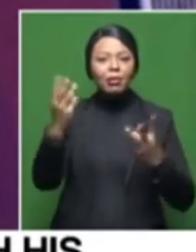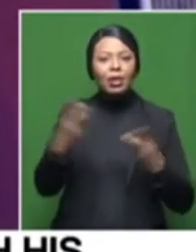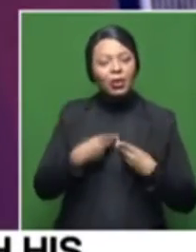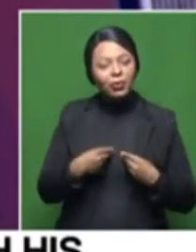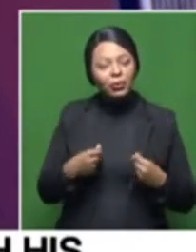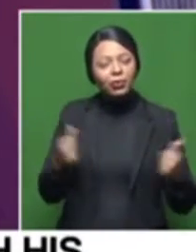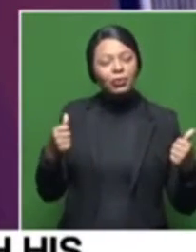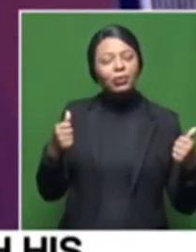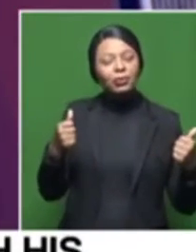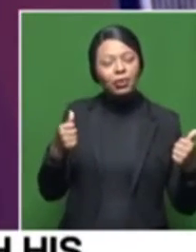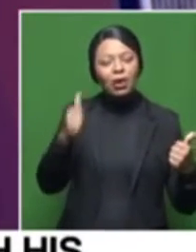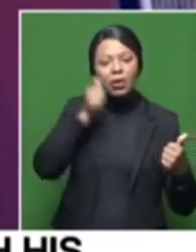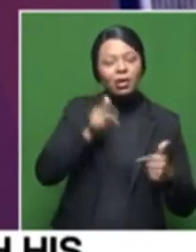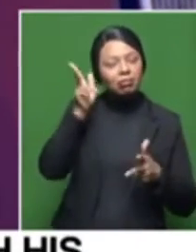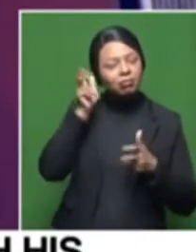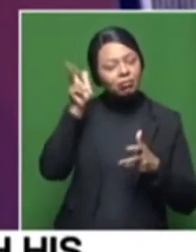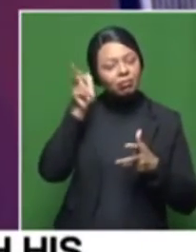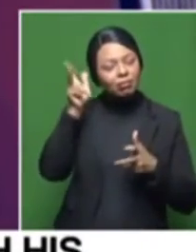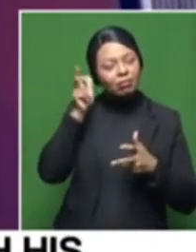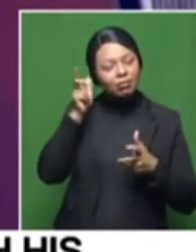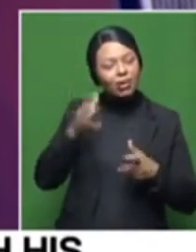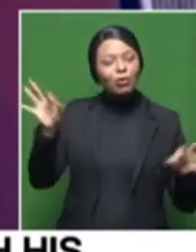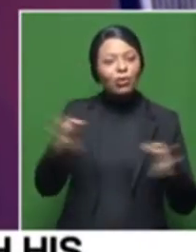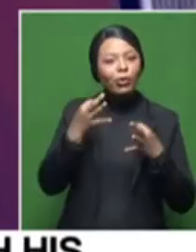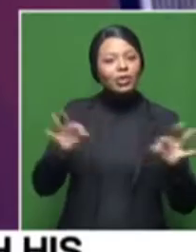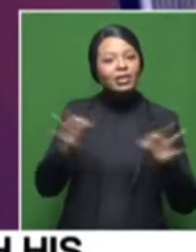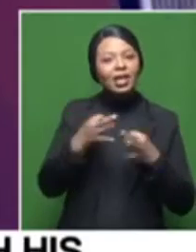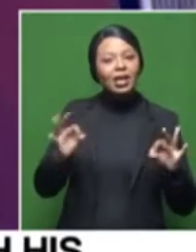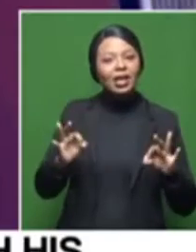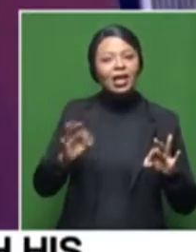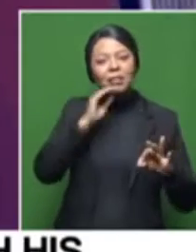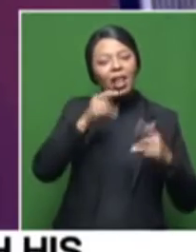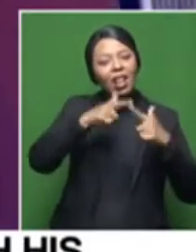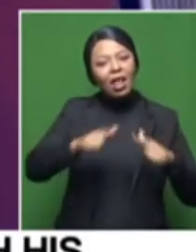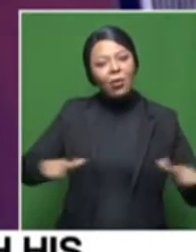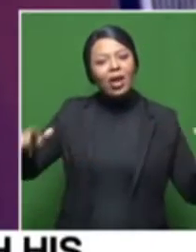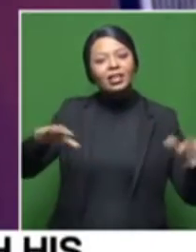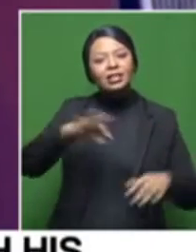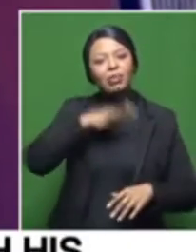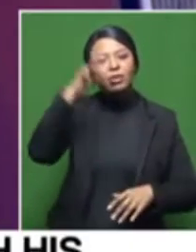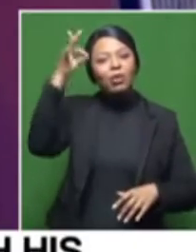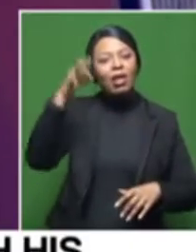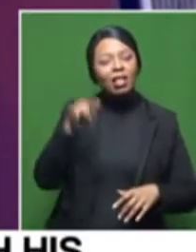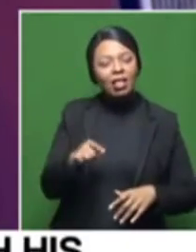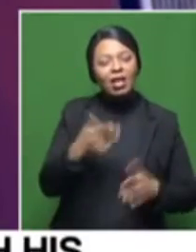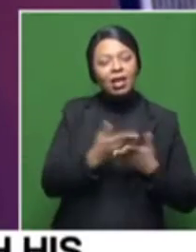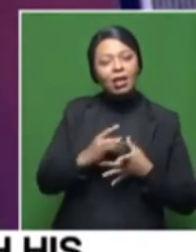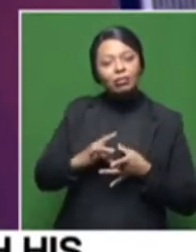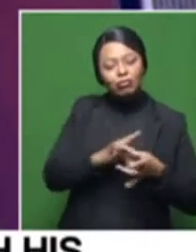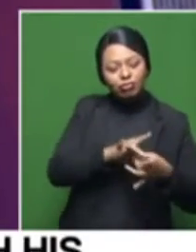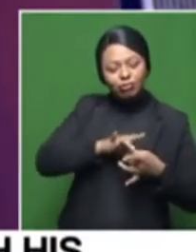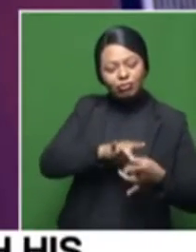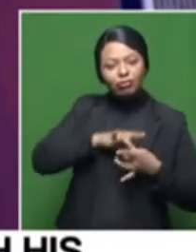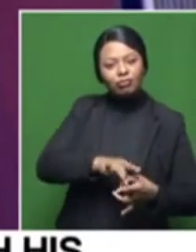that I get from the music. It is a spiritual language. Right. It connects one, and it connects self, and